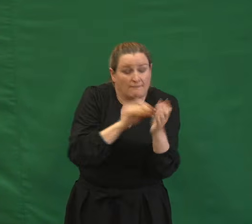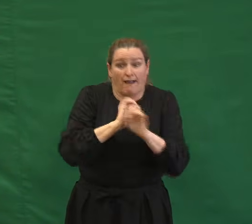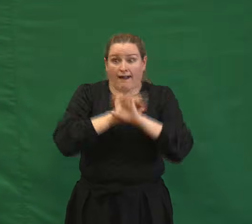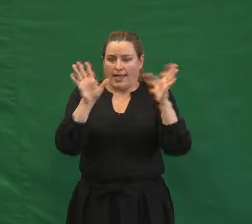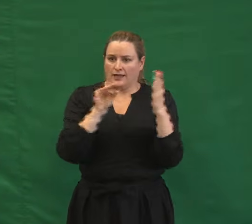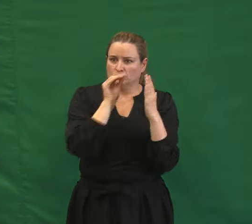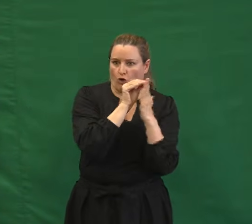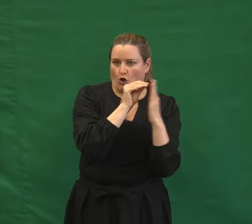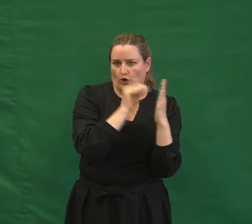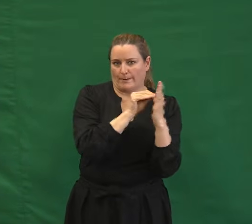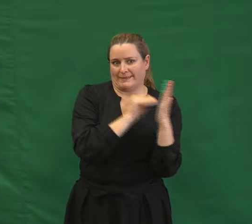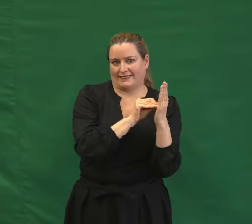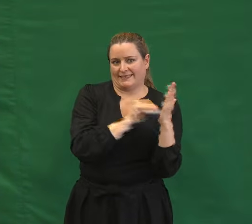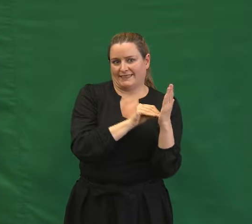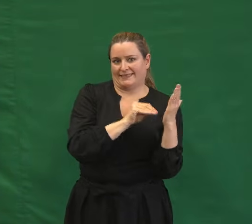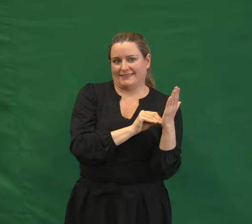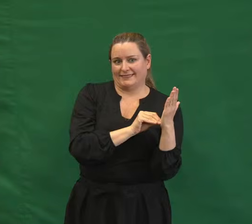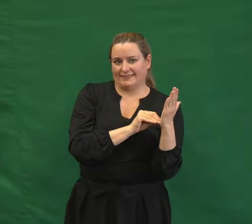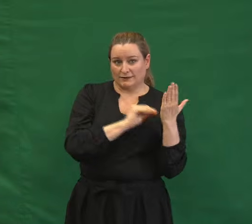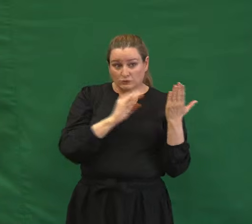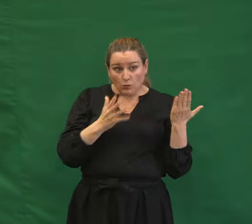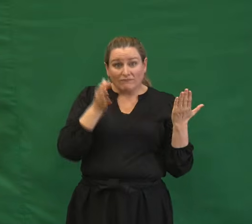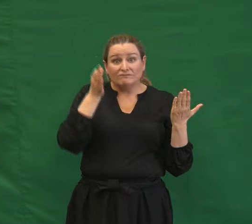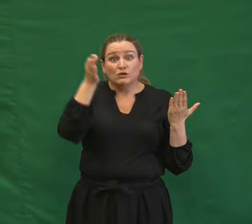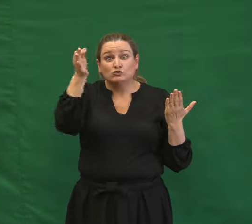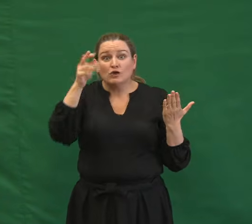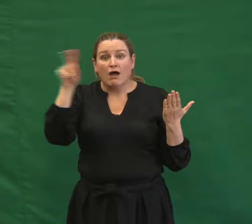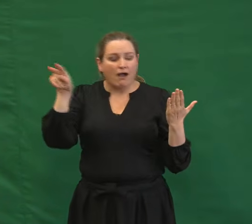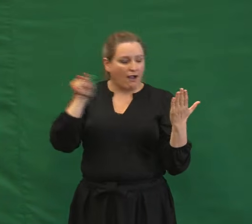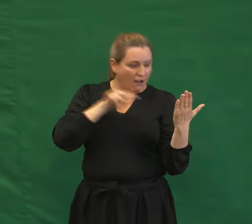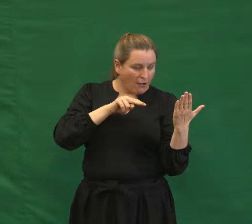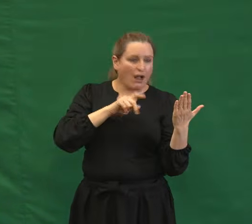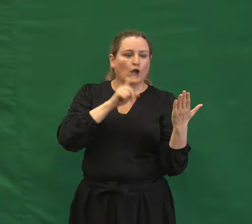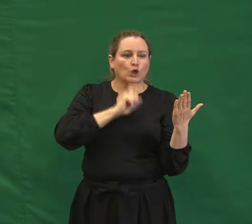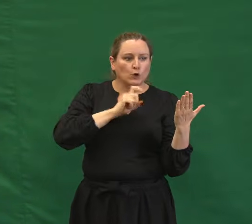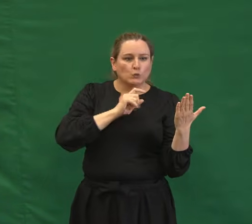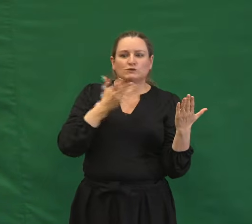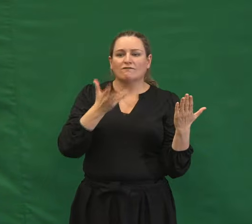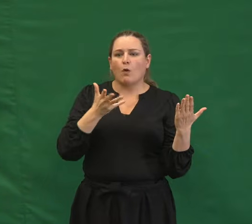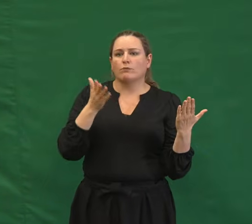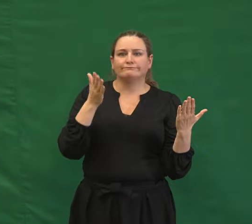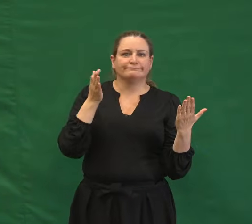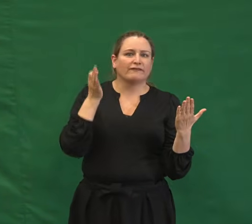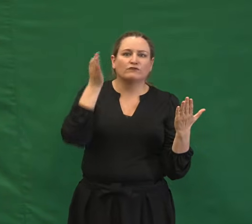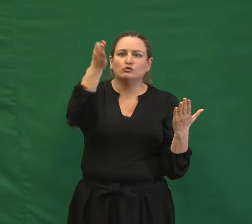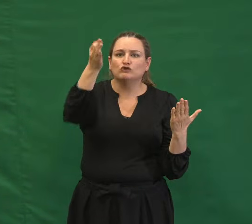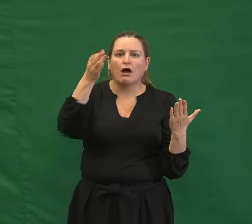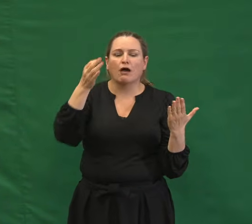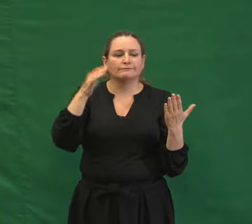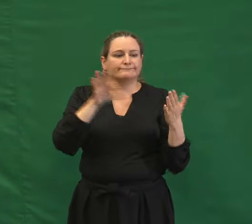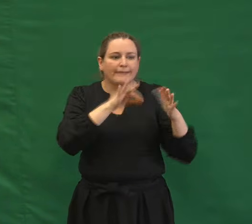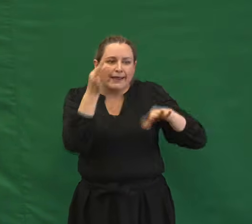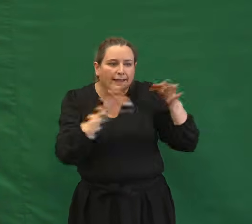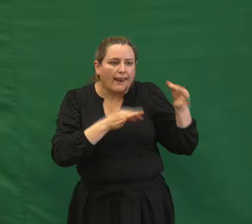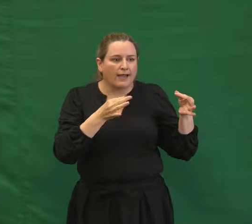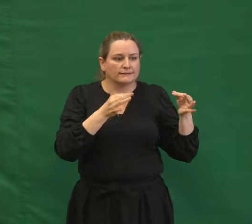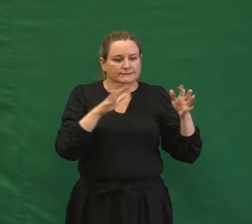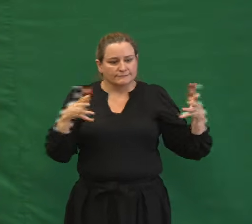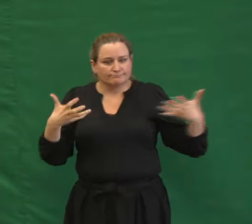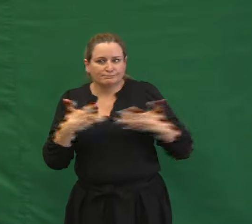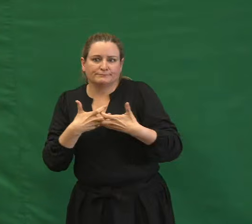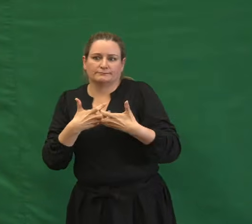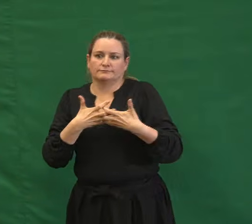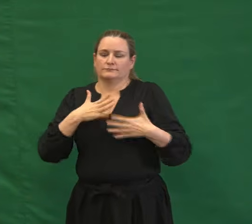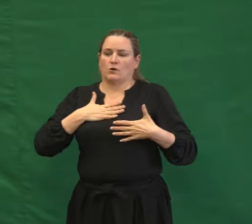so that these factors can be used in any analyses that are run with the corpus